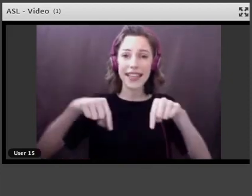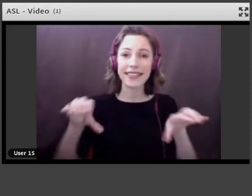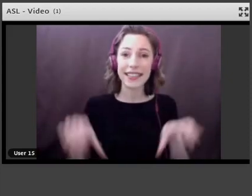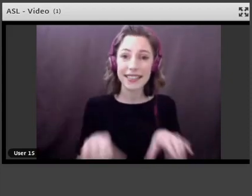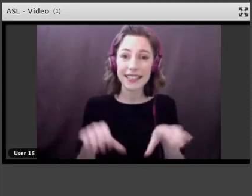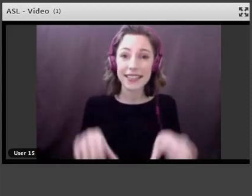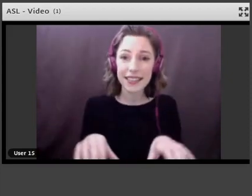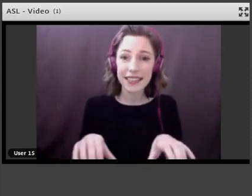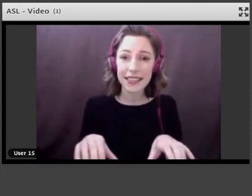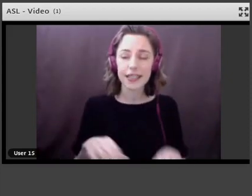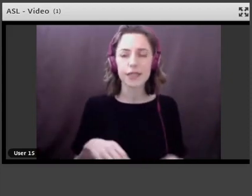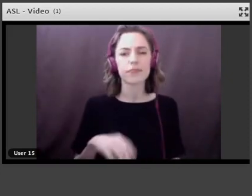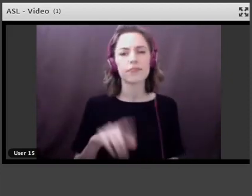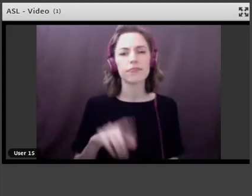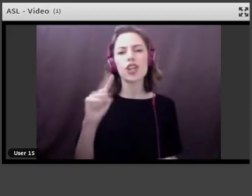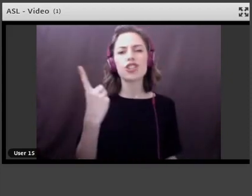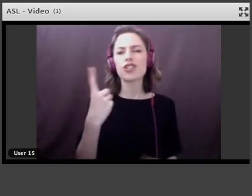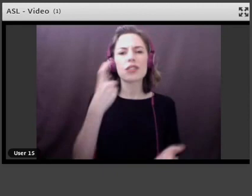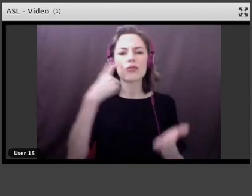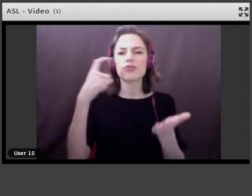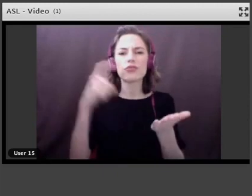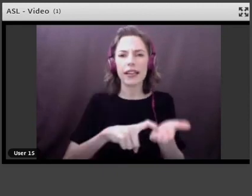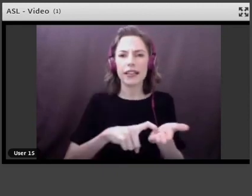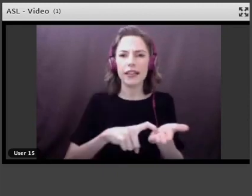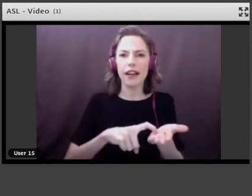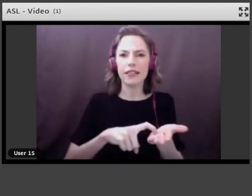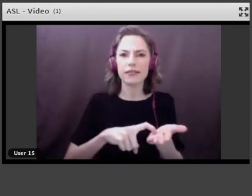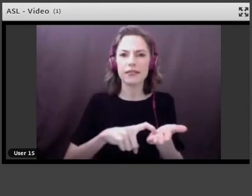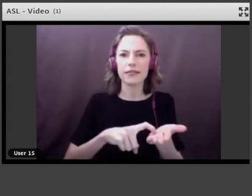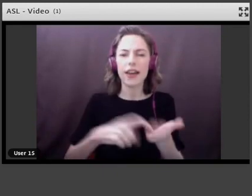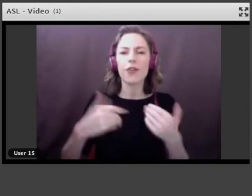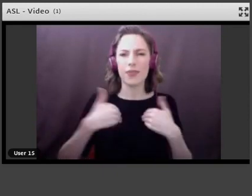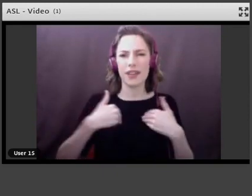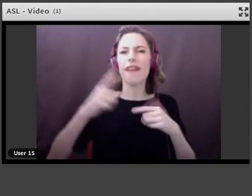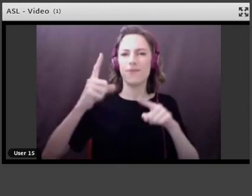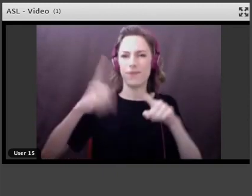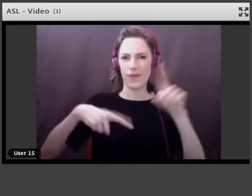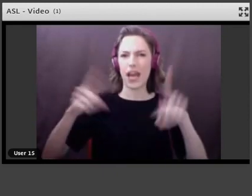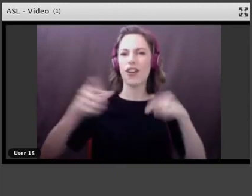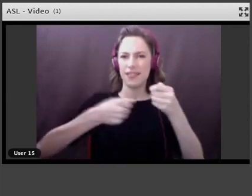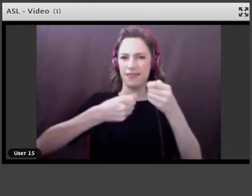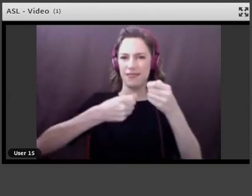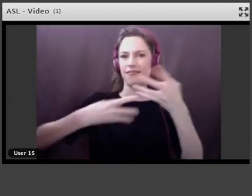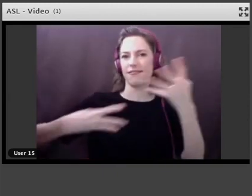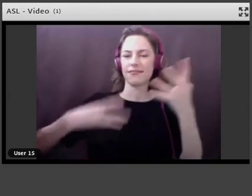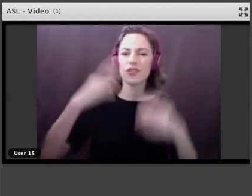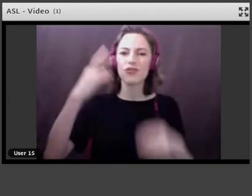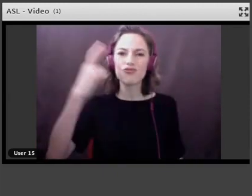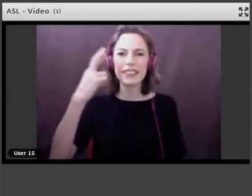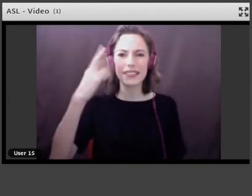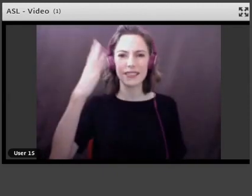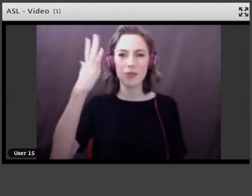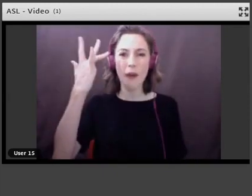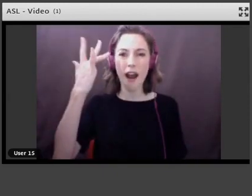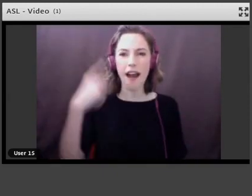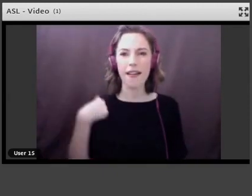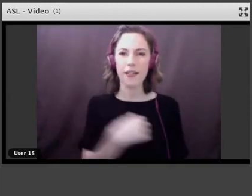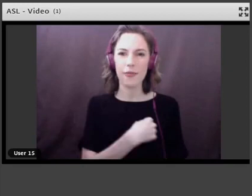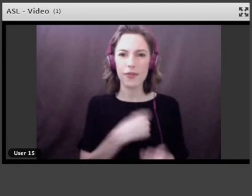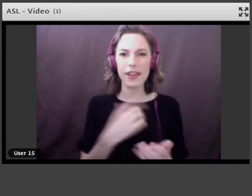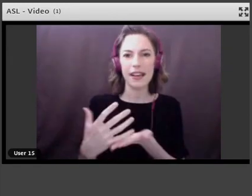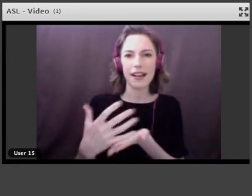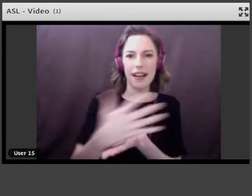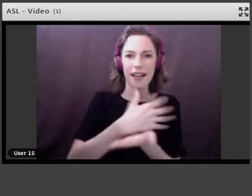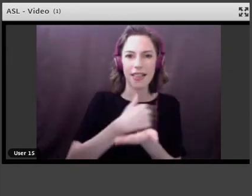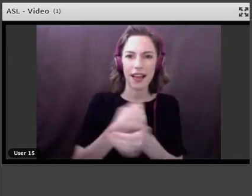recognize that there are a variety of reasons that we each collect and use disability data in the education sector.